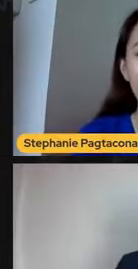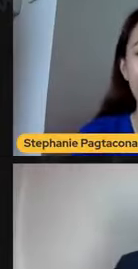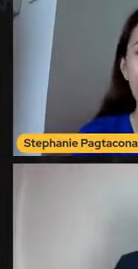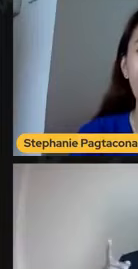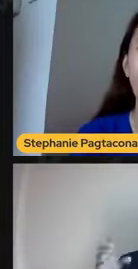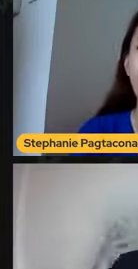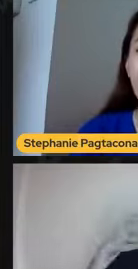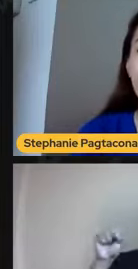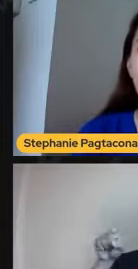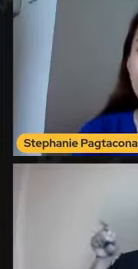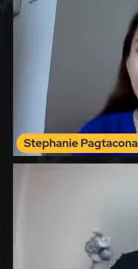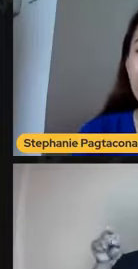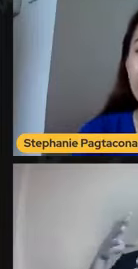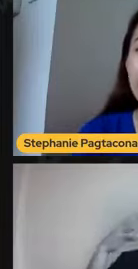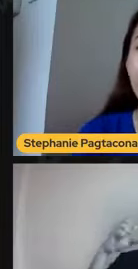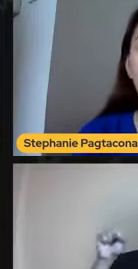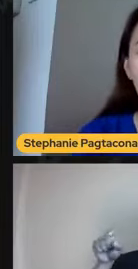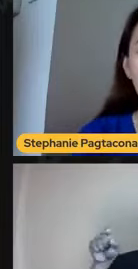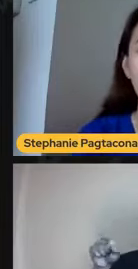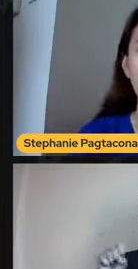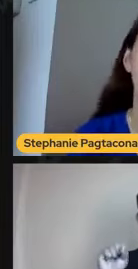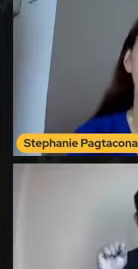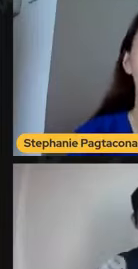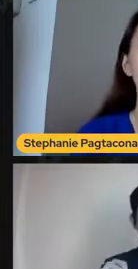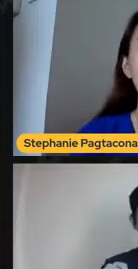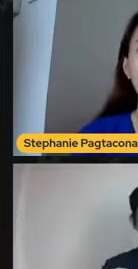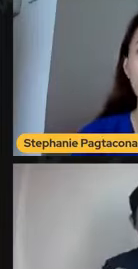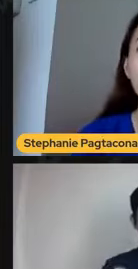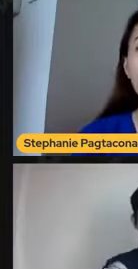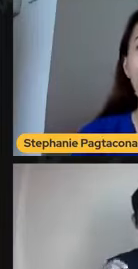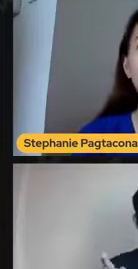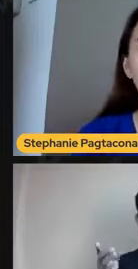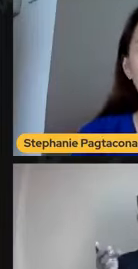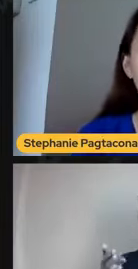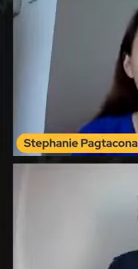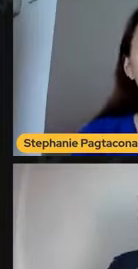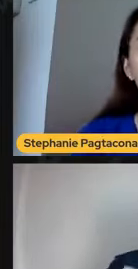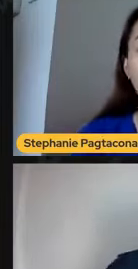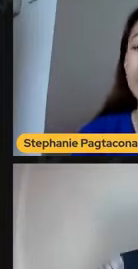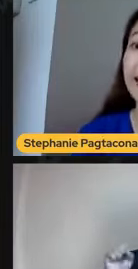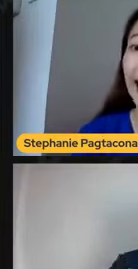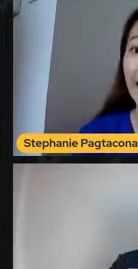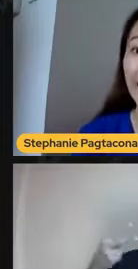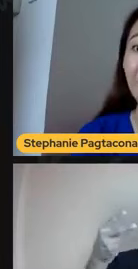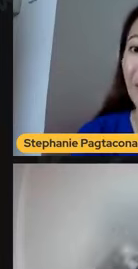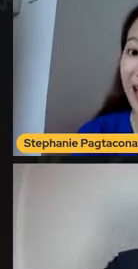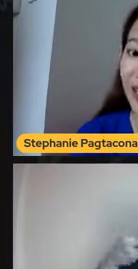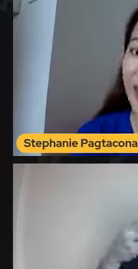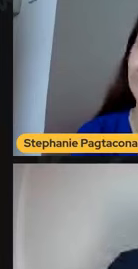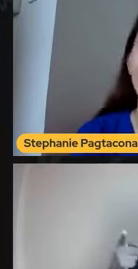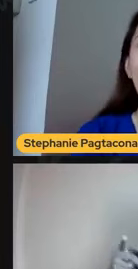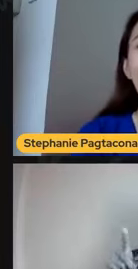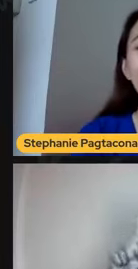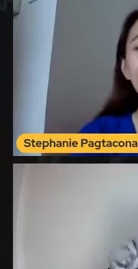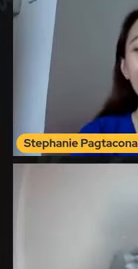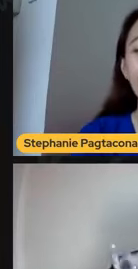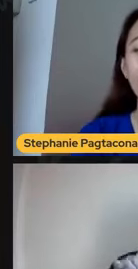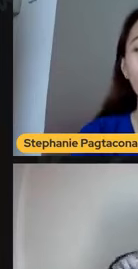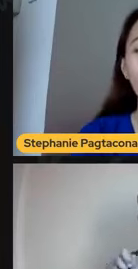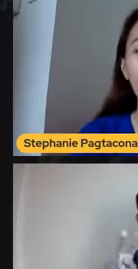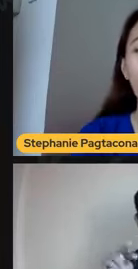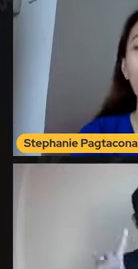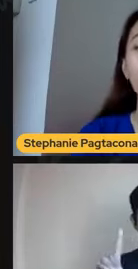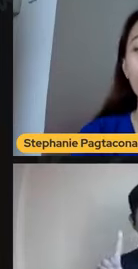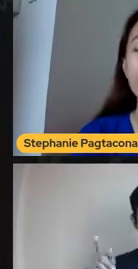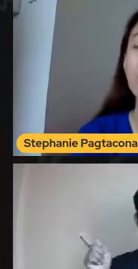current president of Miss Possibilities Foundation, a two-time winner of the Mrs. Thailand pageant and the